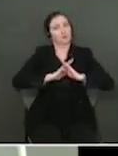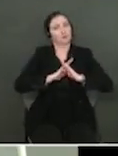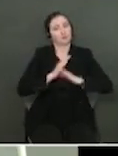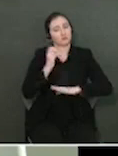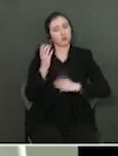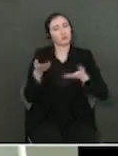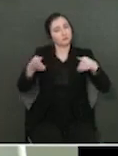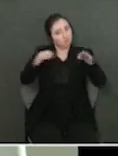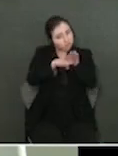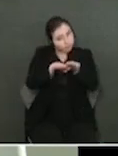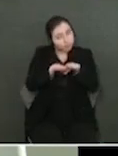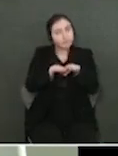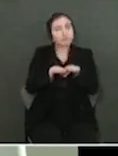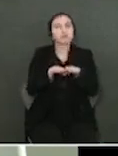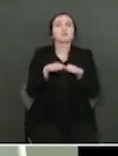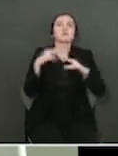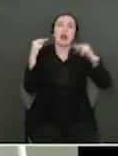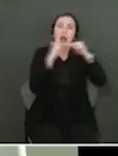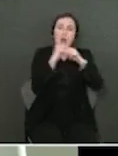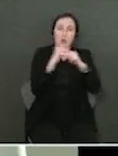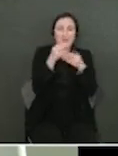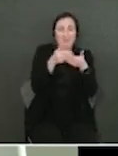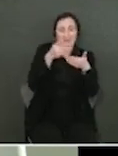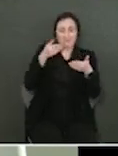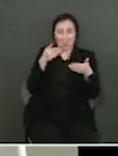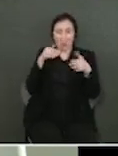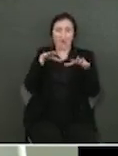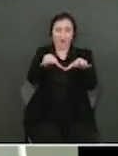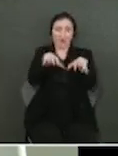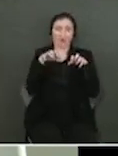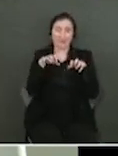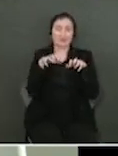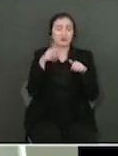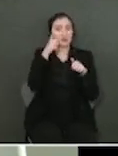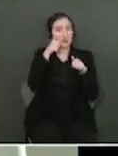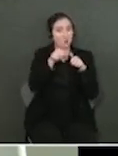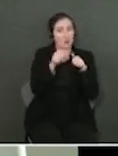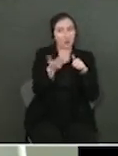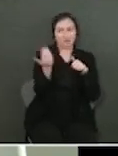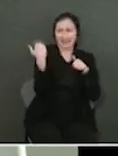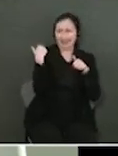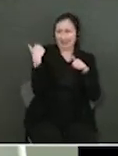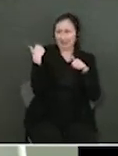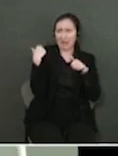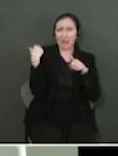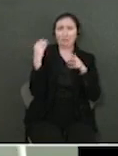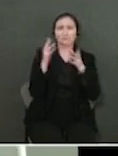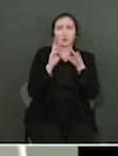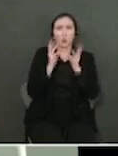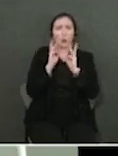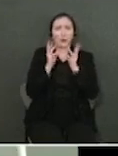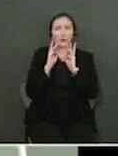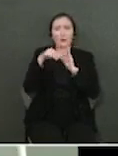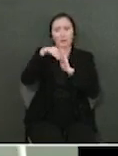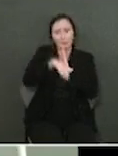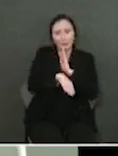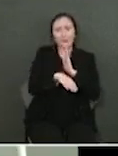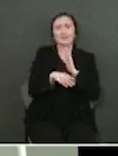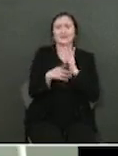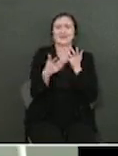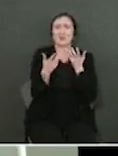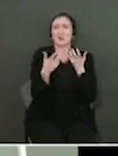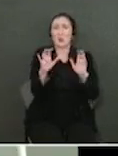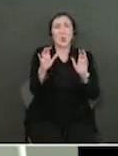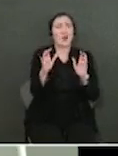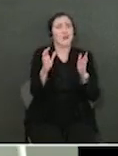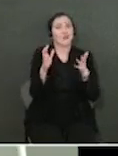and those overpasses down before the roads freeze. As I said last time we talked about this, we don't want our measure to be